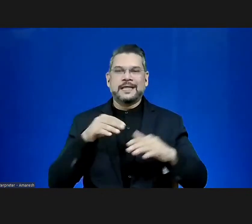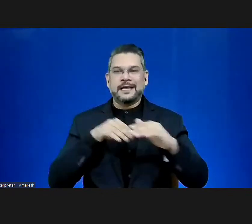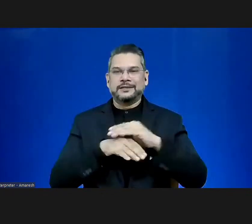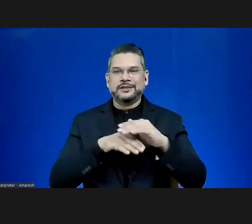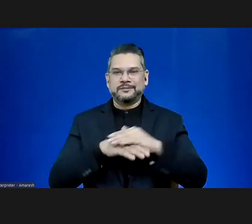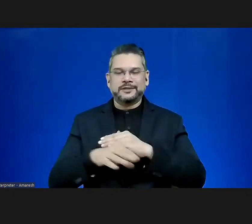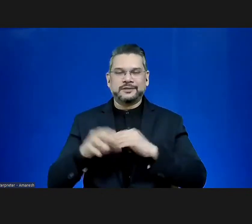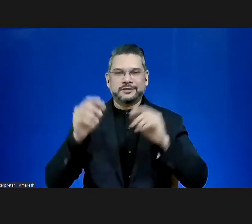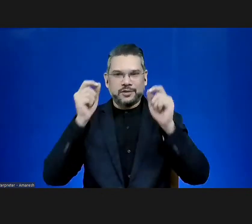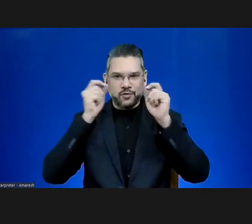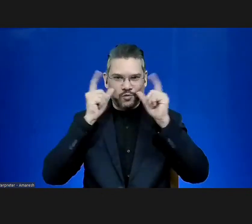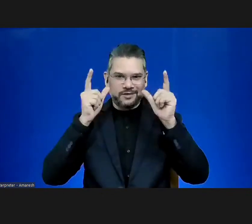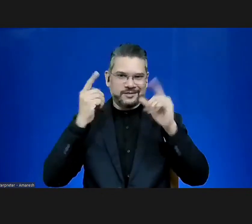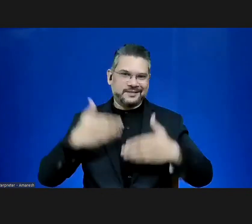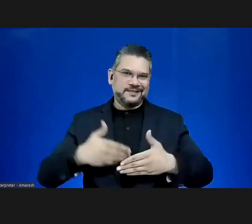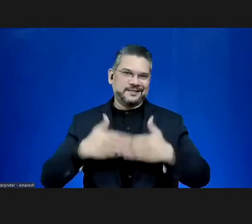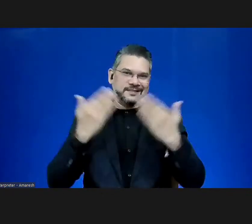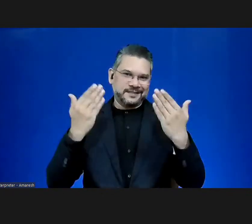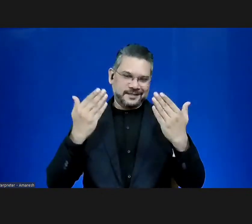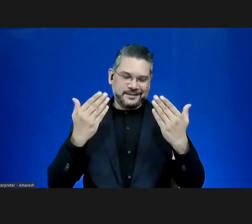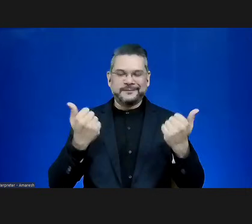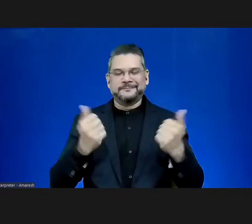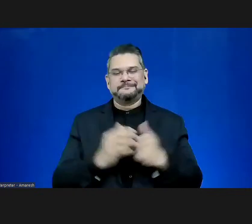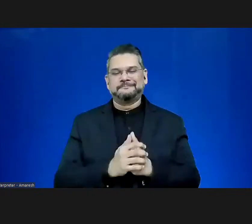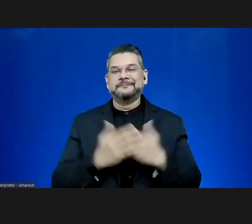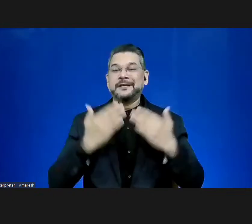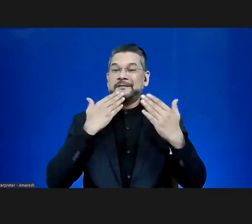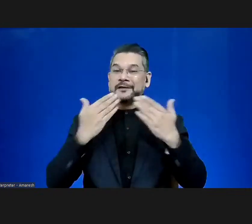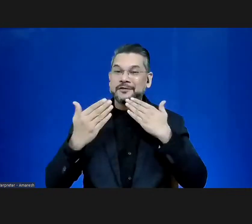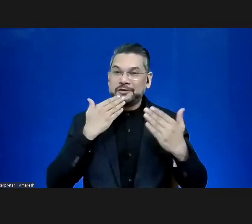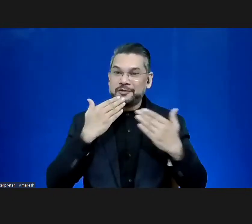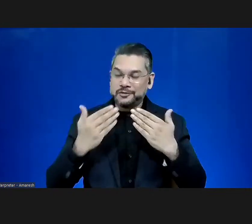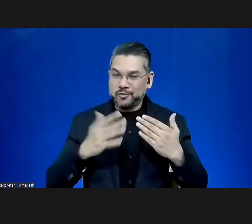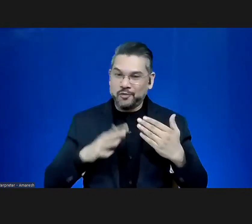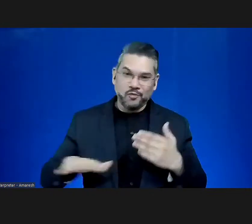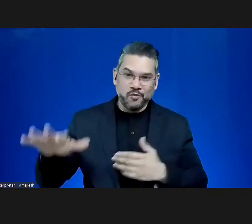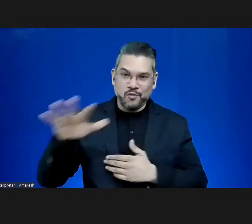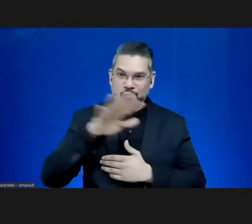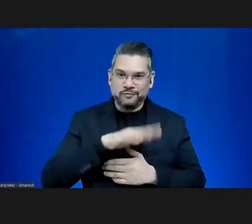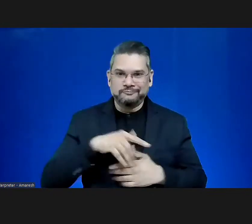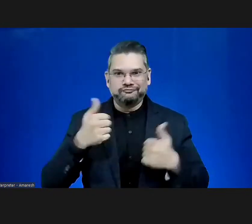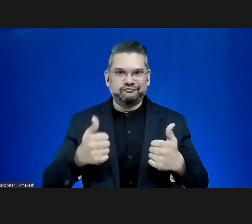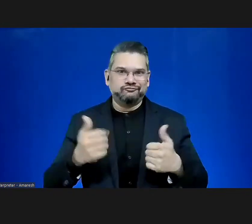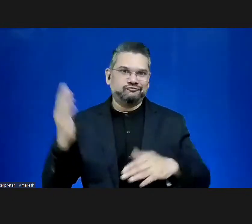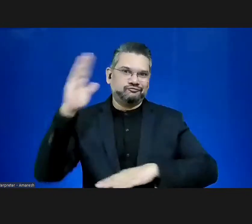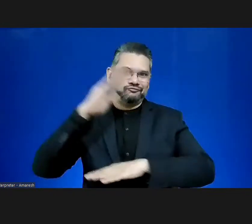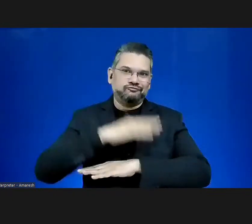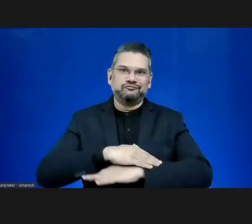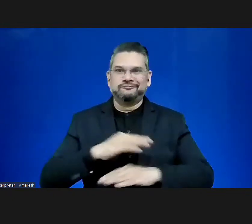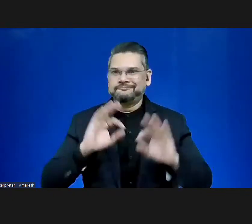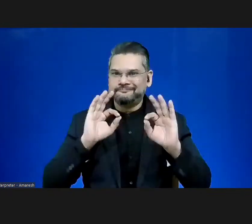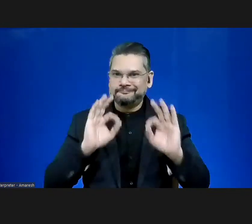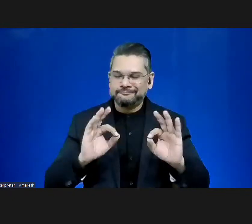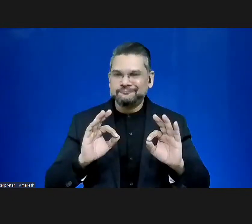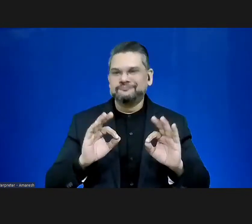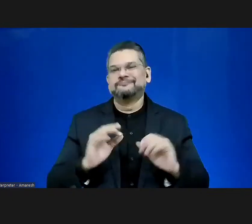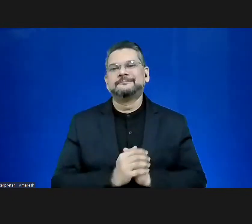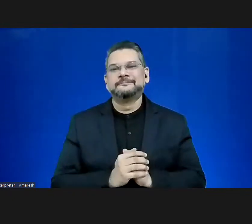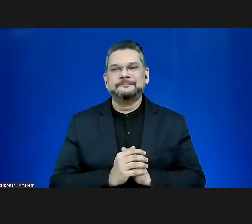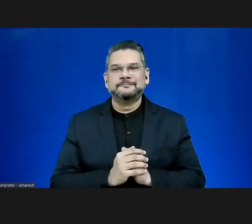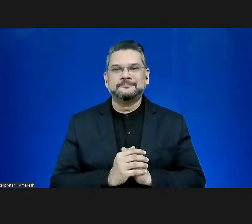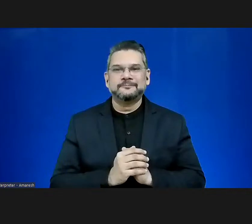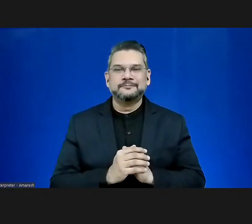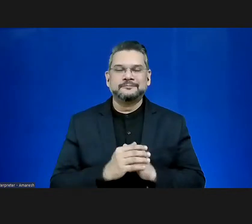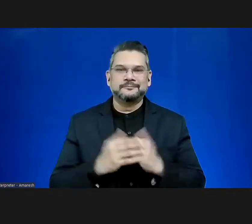Happy GAD, folks. Yes, thank you all. I think it was a nice day, and probably I think